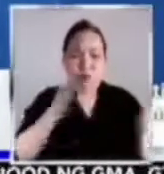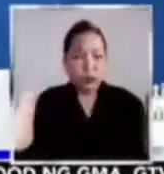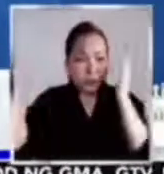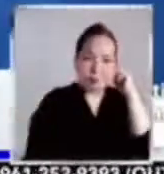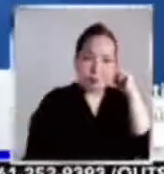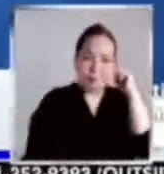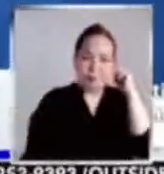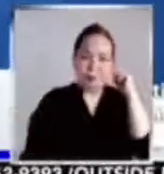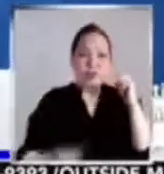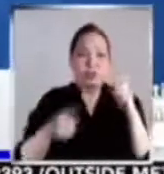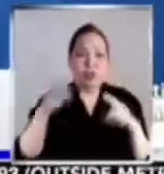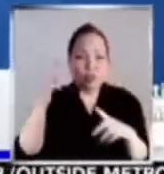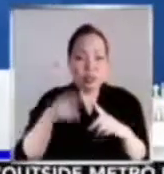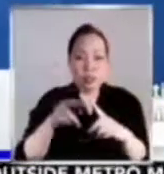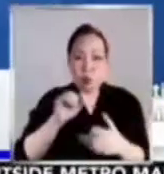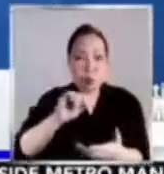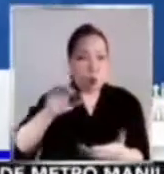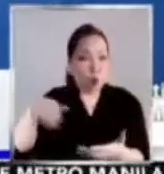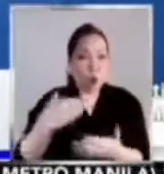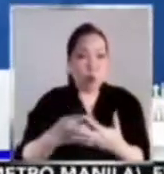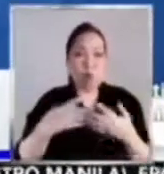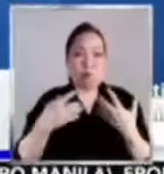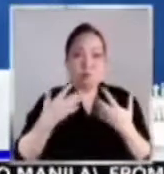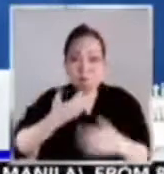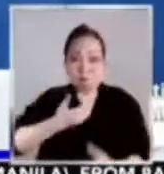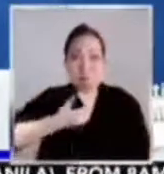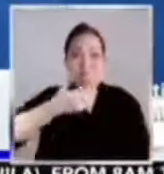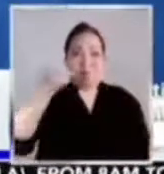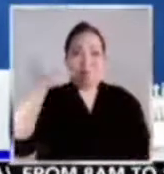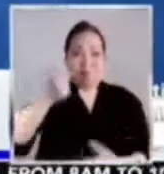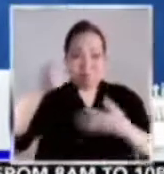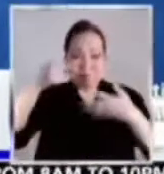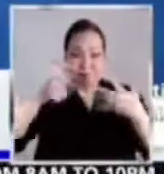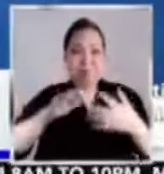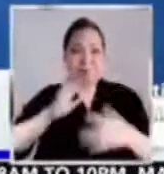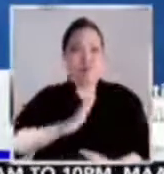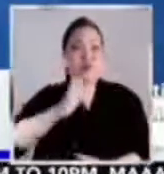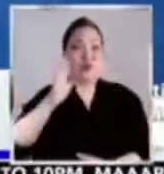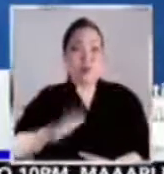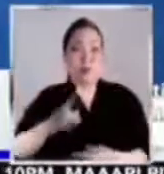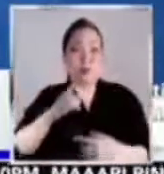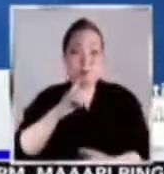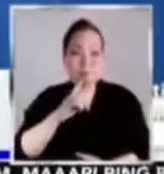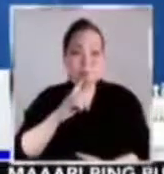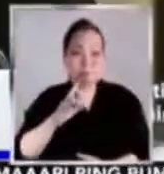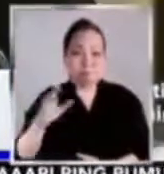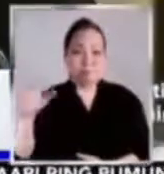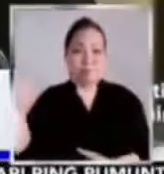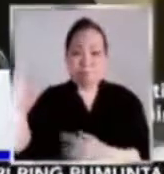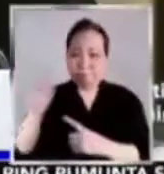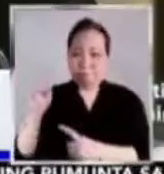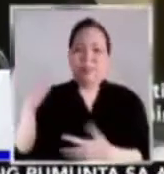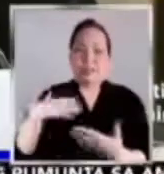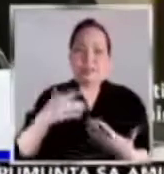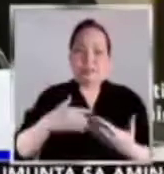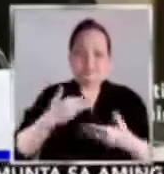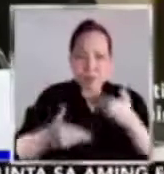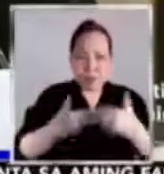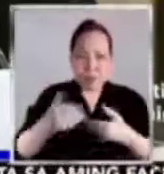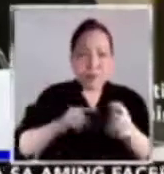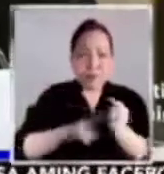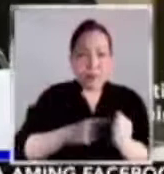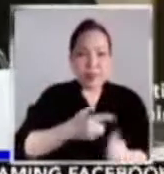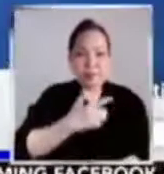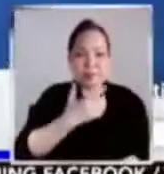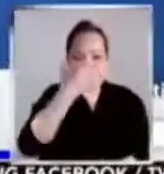and ability. We will begin the important process of transition of power to our new set